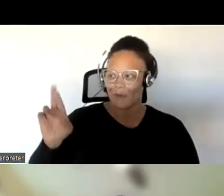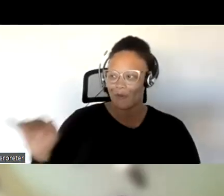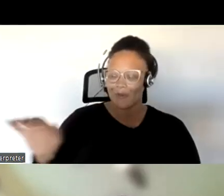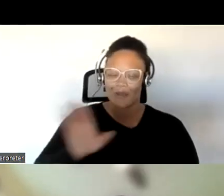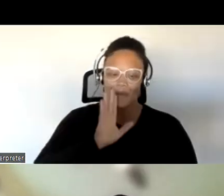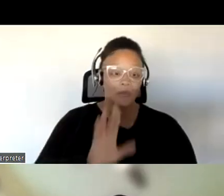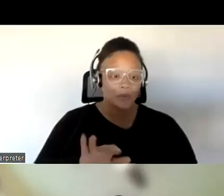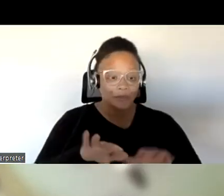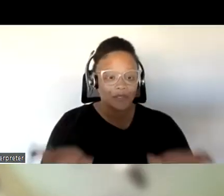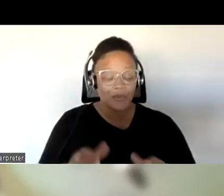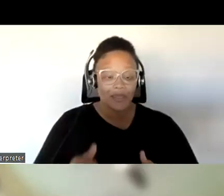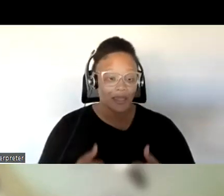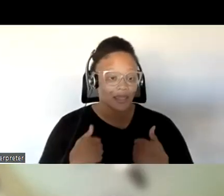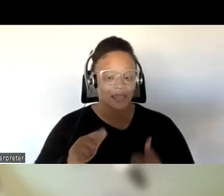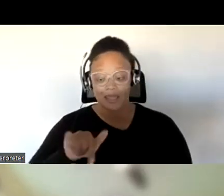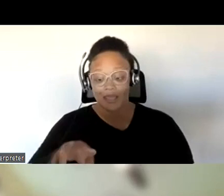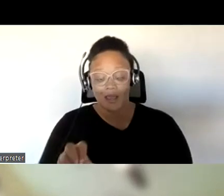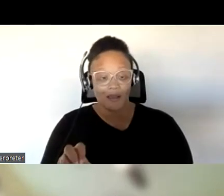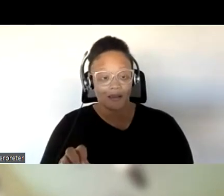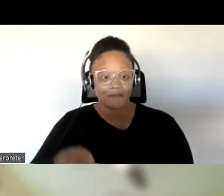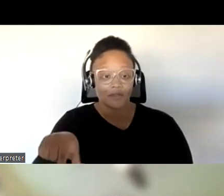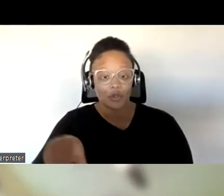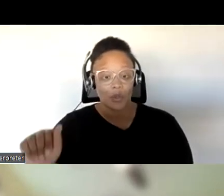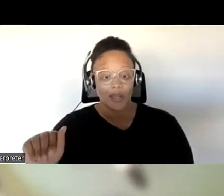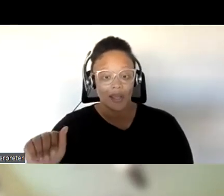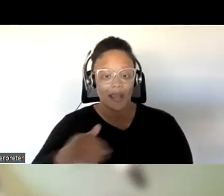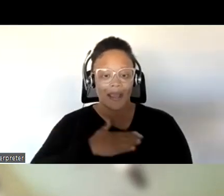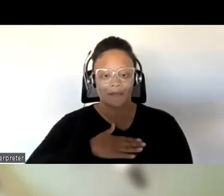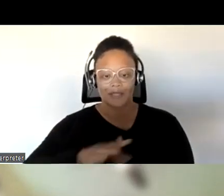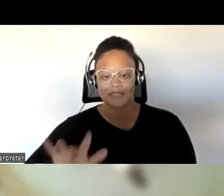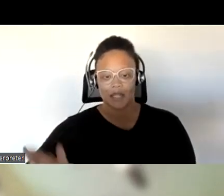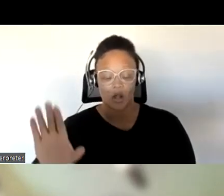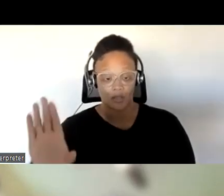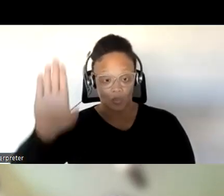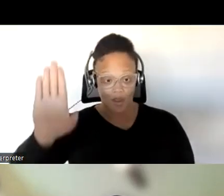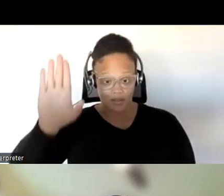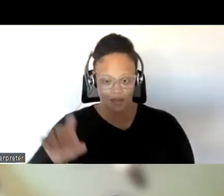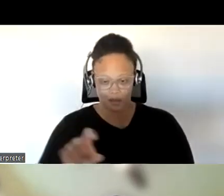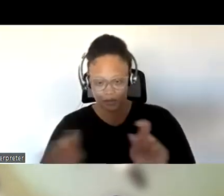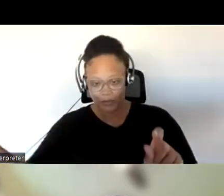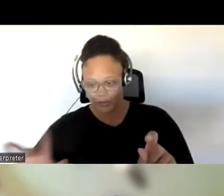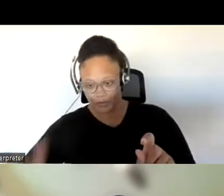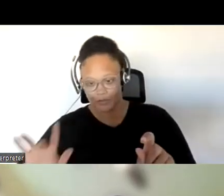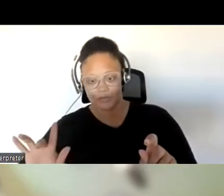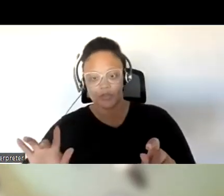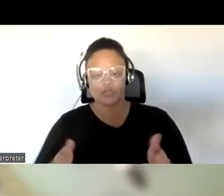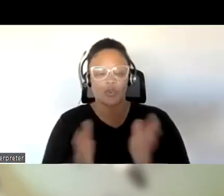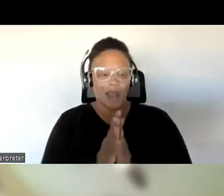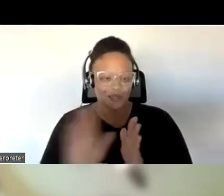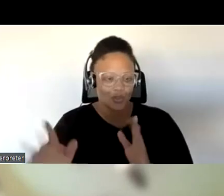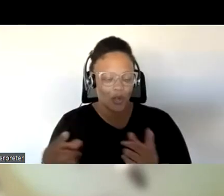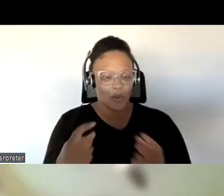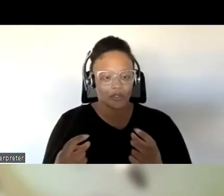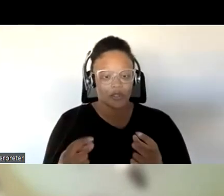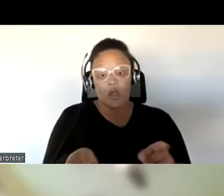Q&A. Please use the raise your hand feature to ask a live questions. You can also type your questions in the